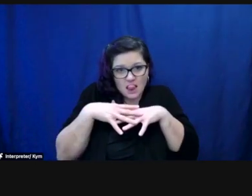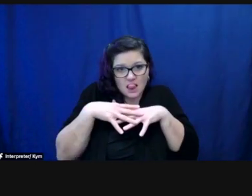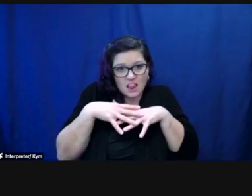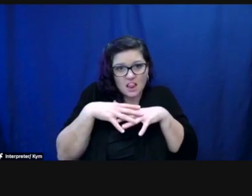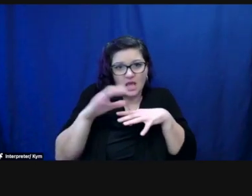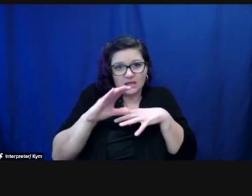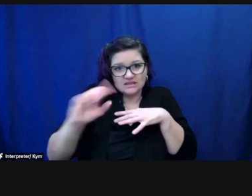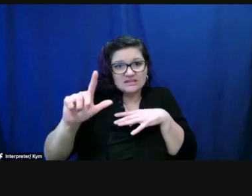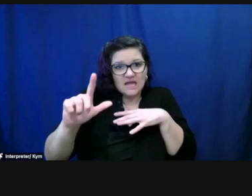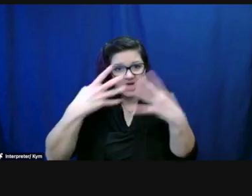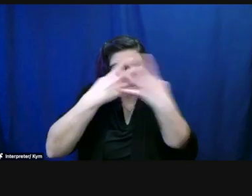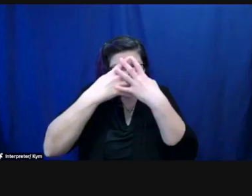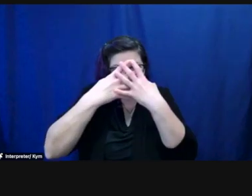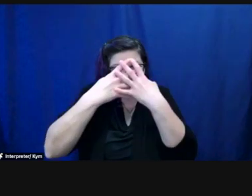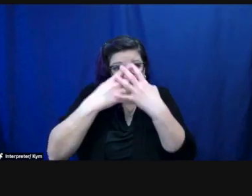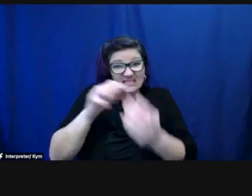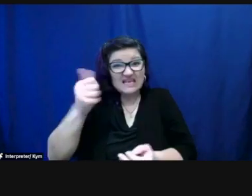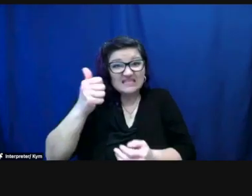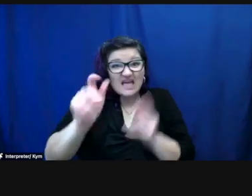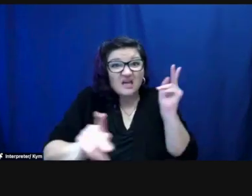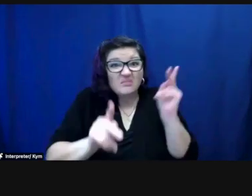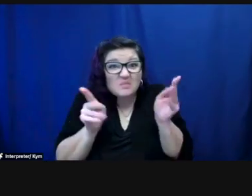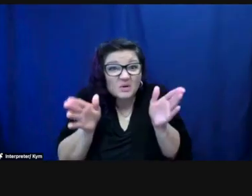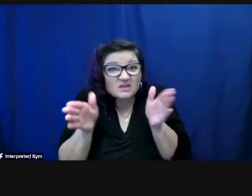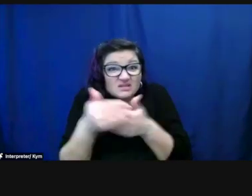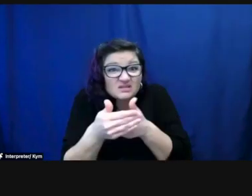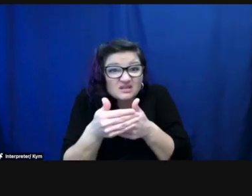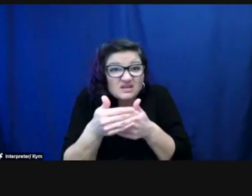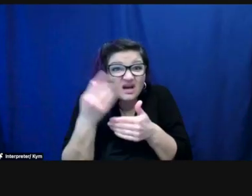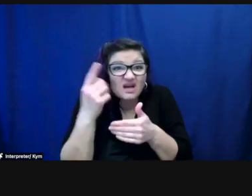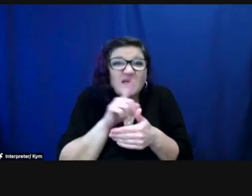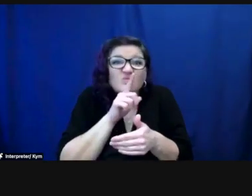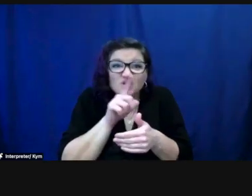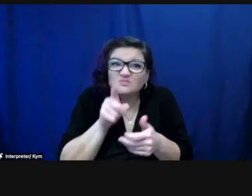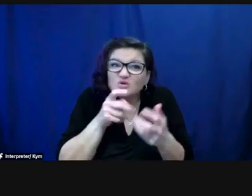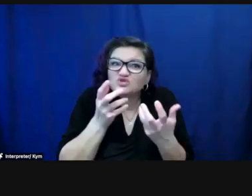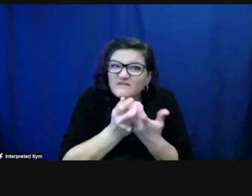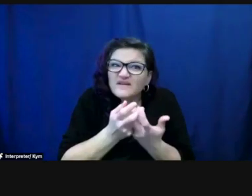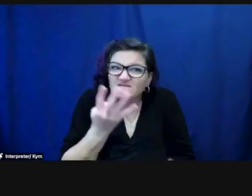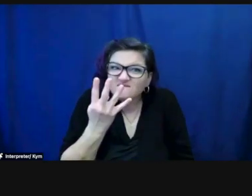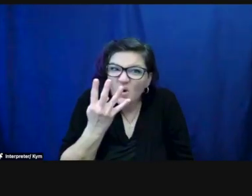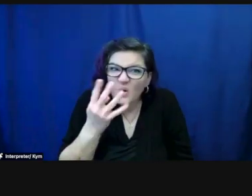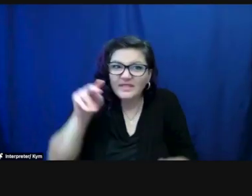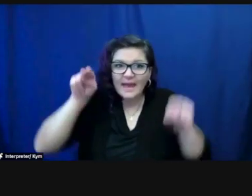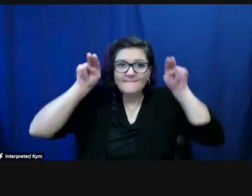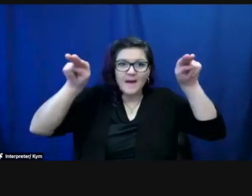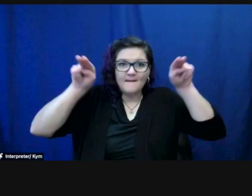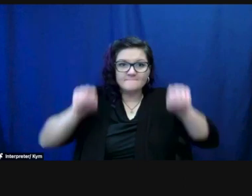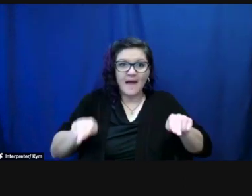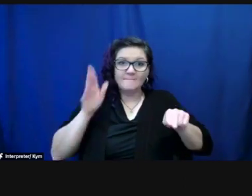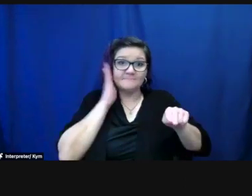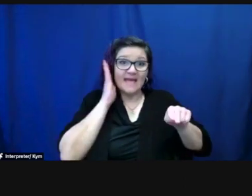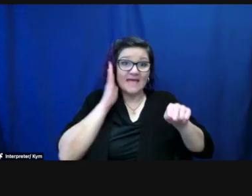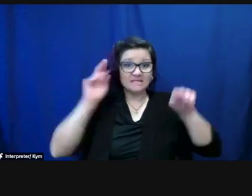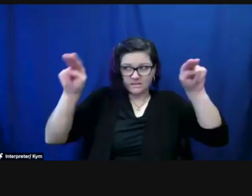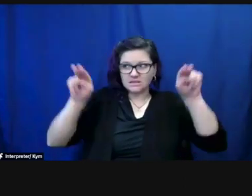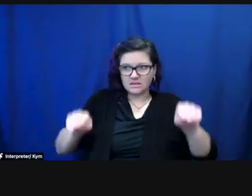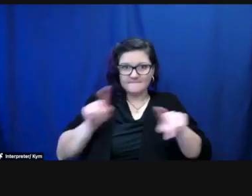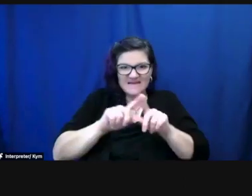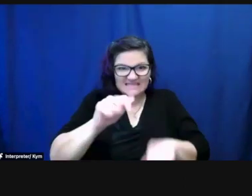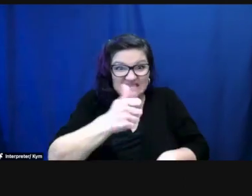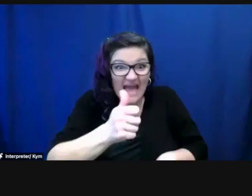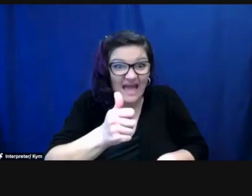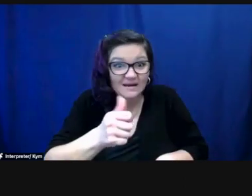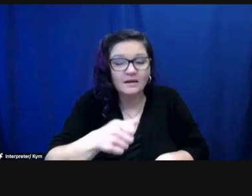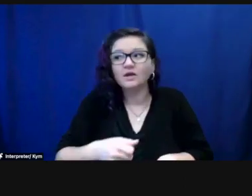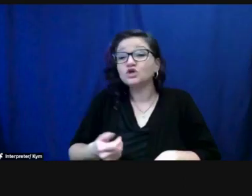there's like 10 people in the cell for 4 that had 4 cots in it. And there were 3 nuns